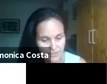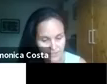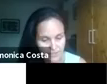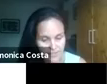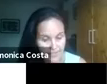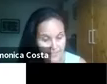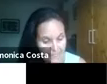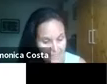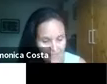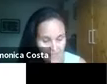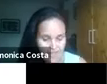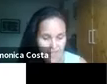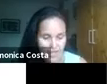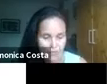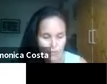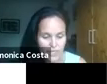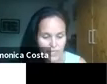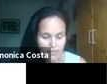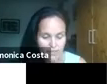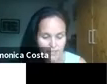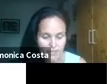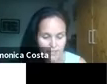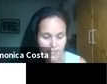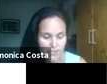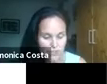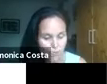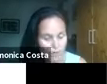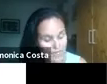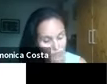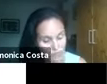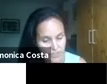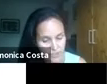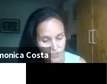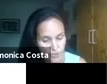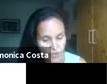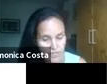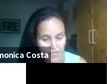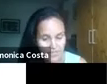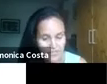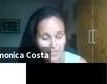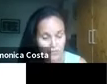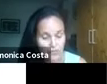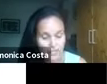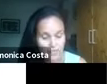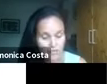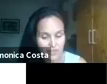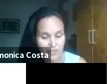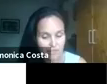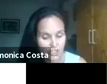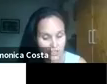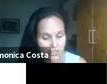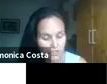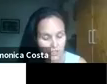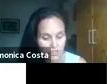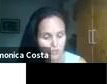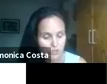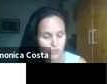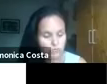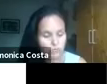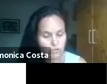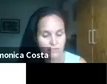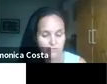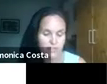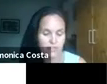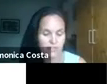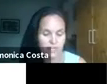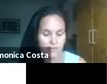in 2018, we analyzed 31 countries in Europe just to find out that the majority of countries